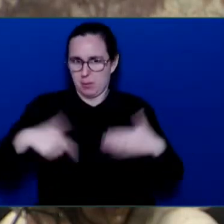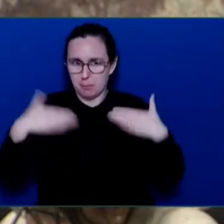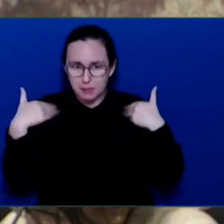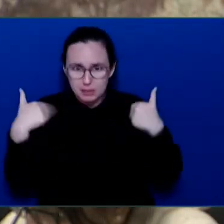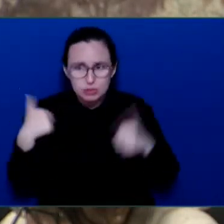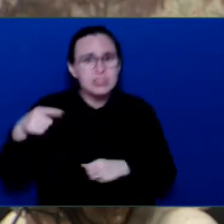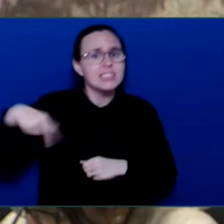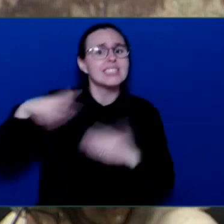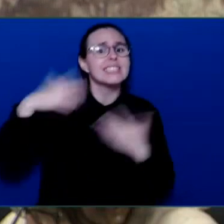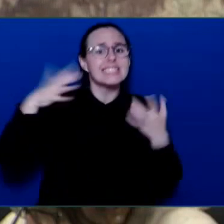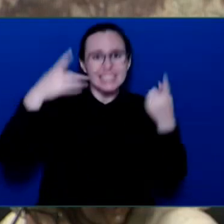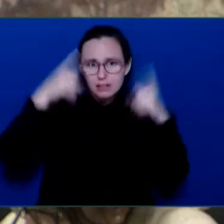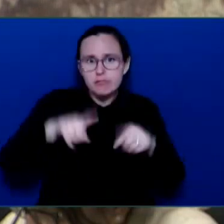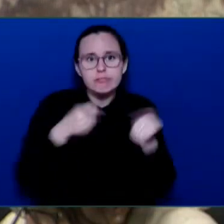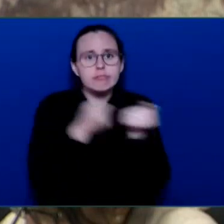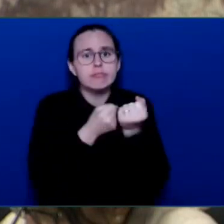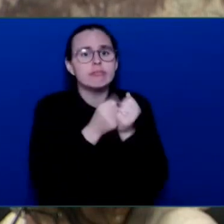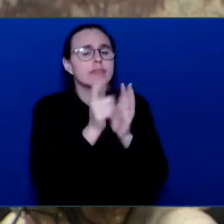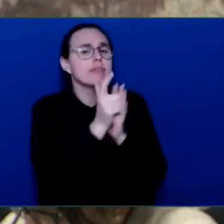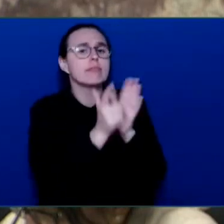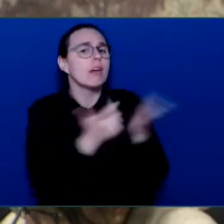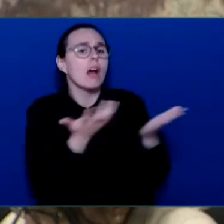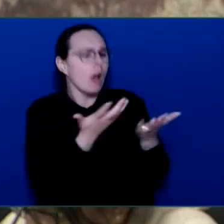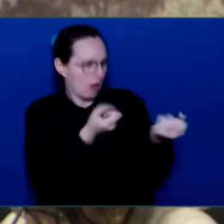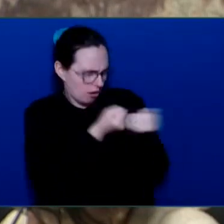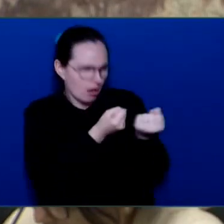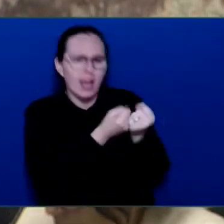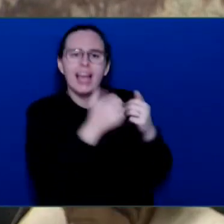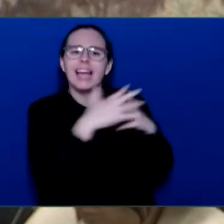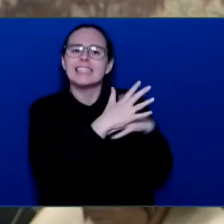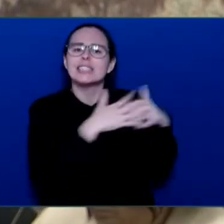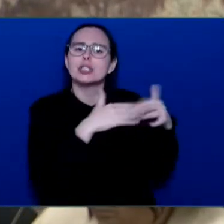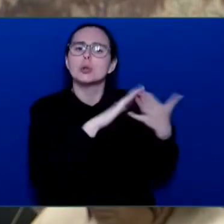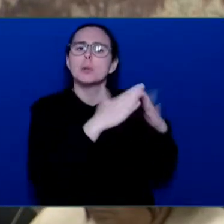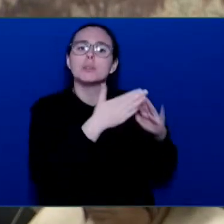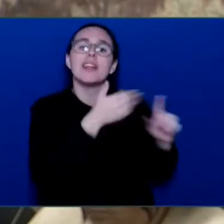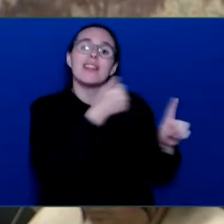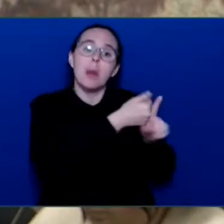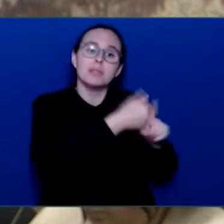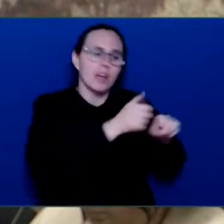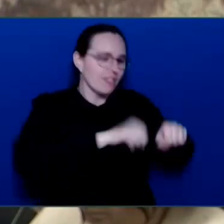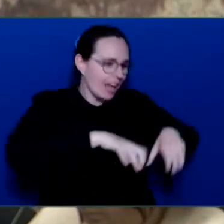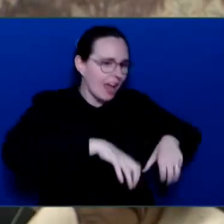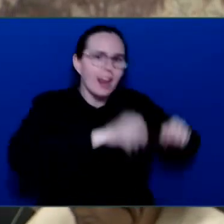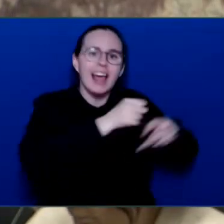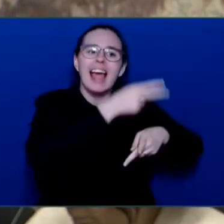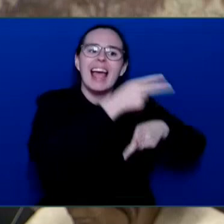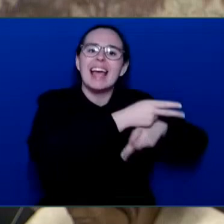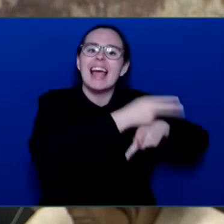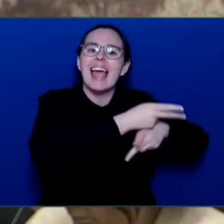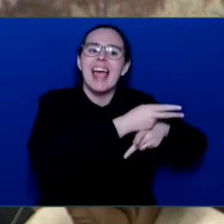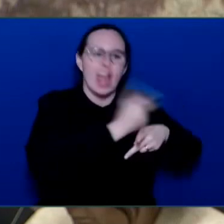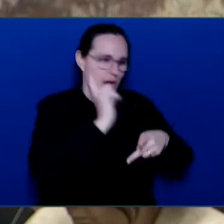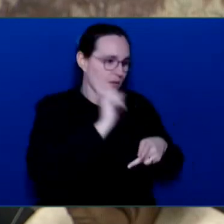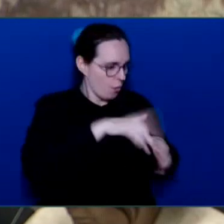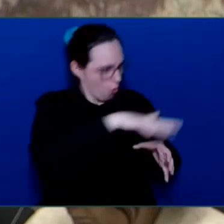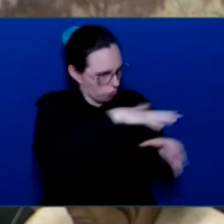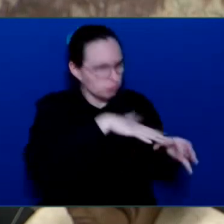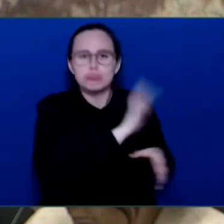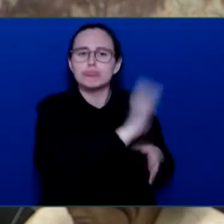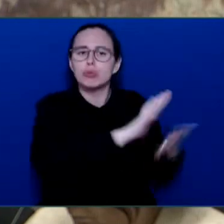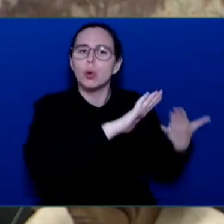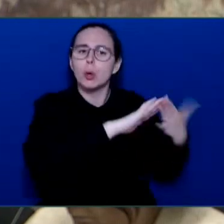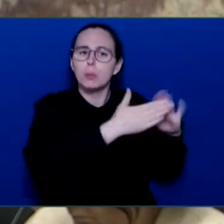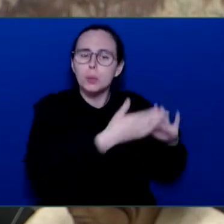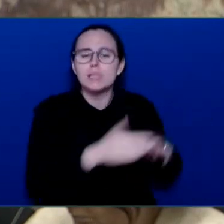exercising their inherent jurisdiction over services for children, youth and families. We're investing in young people transitioning